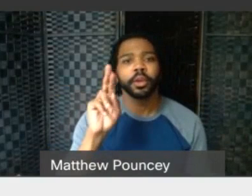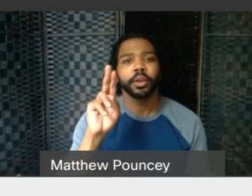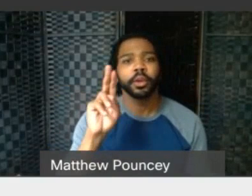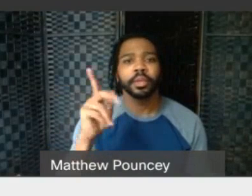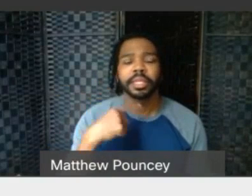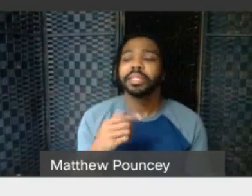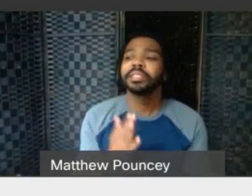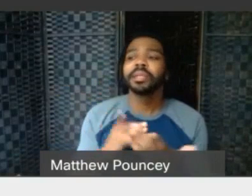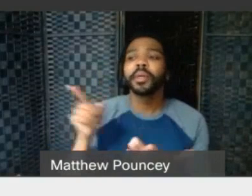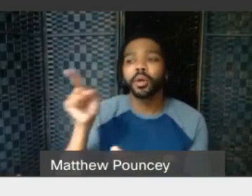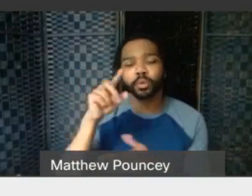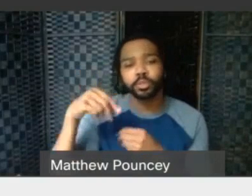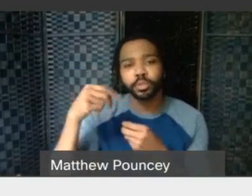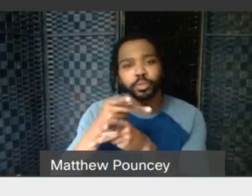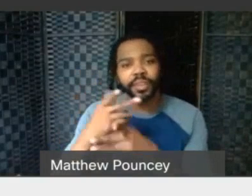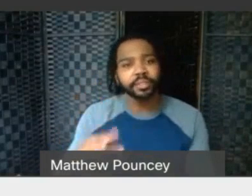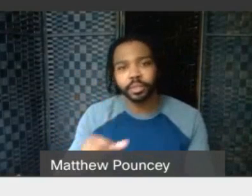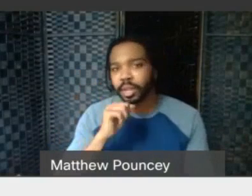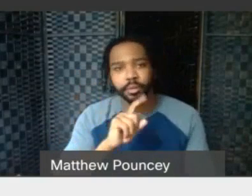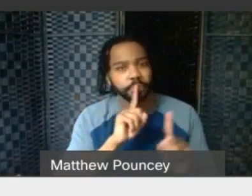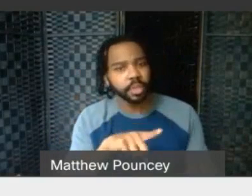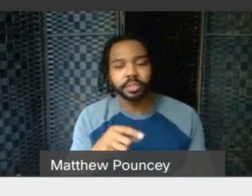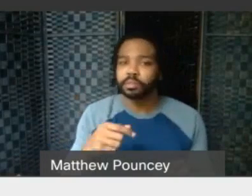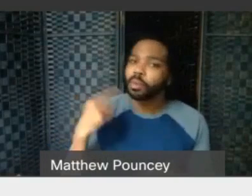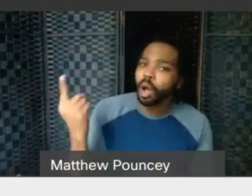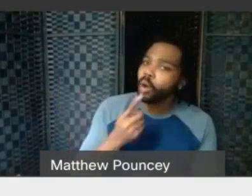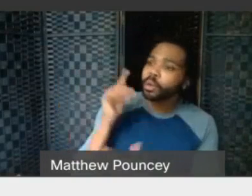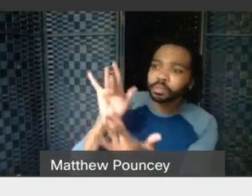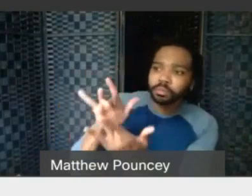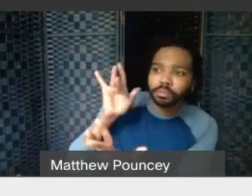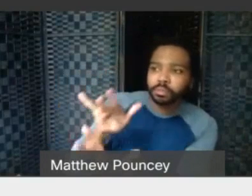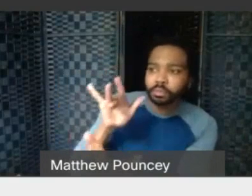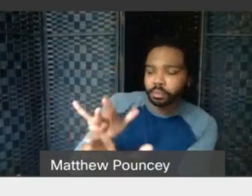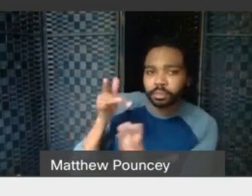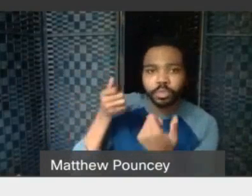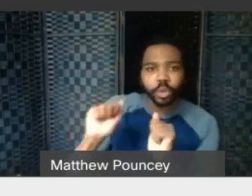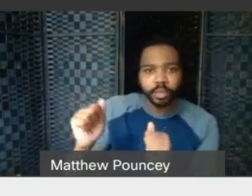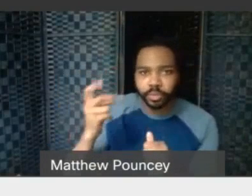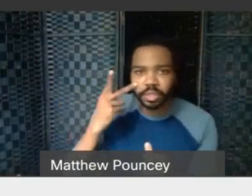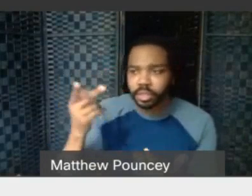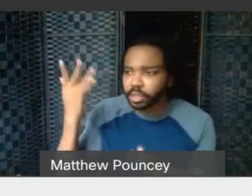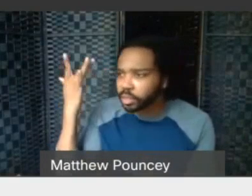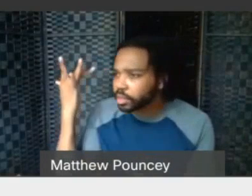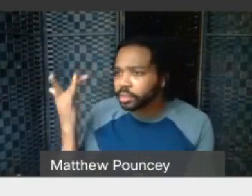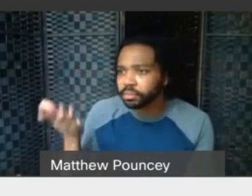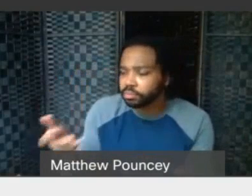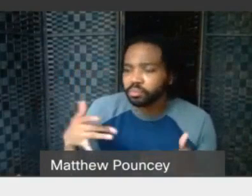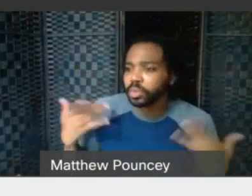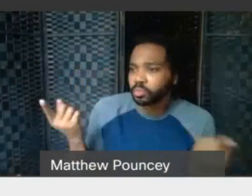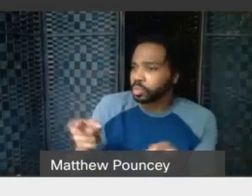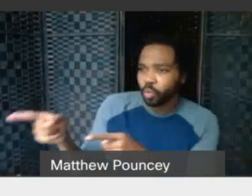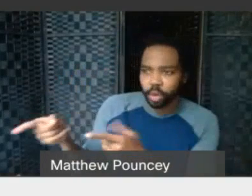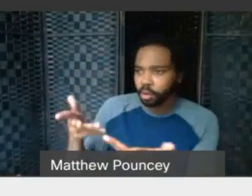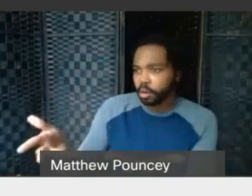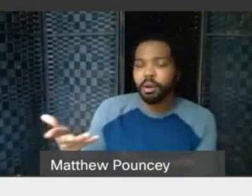reason. After that, we are starting to contemplate sanctions and other possible remedies that we have at our disposal. But right